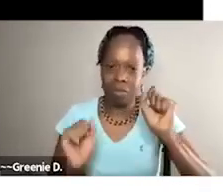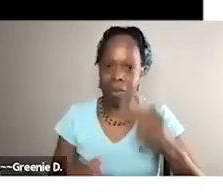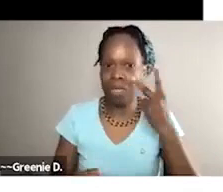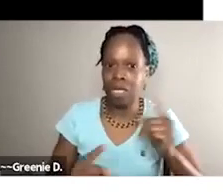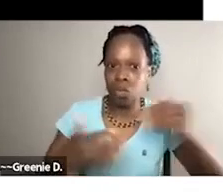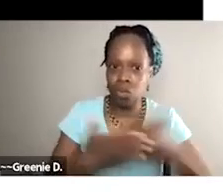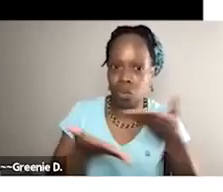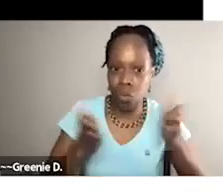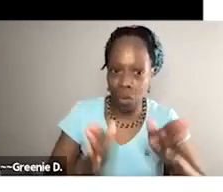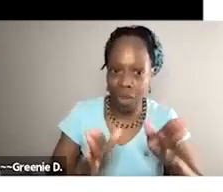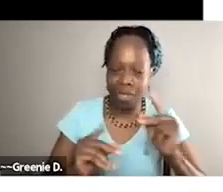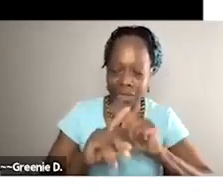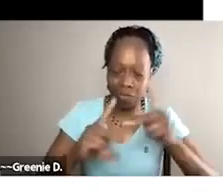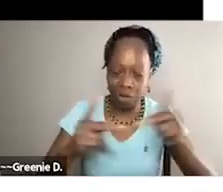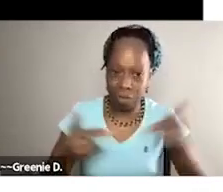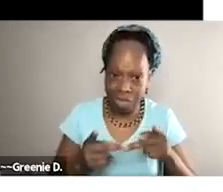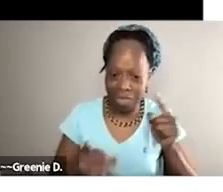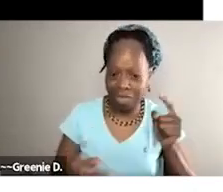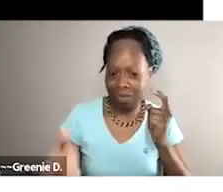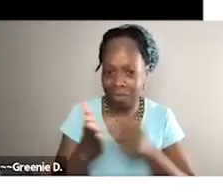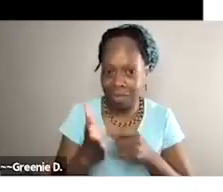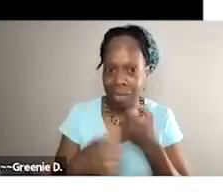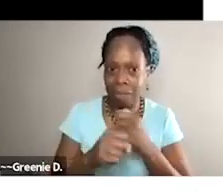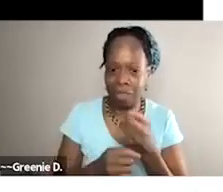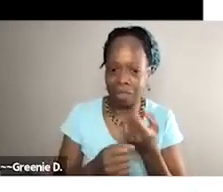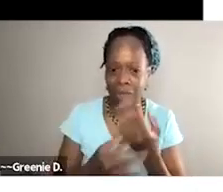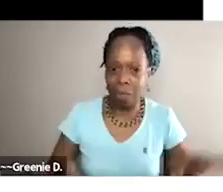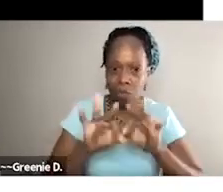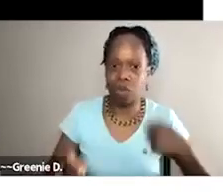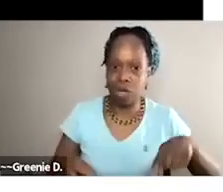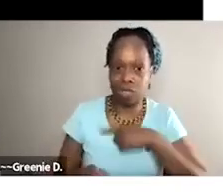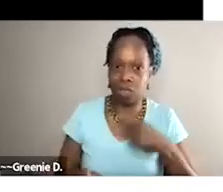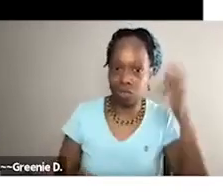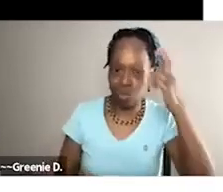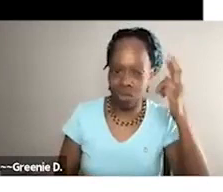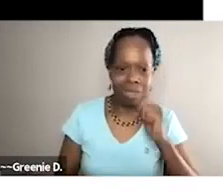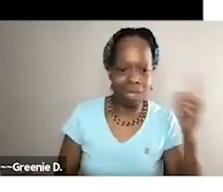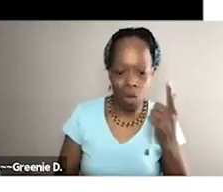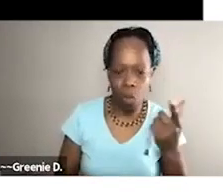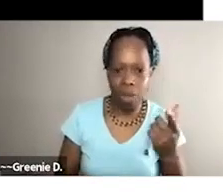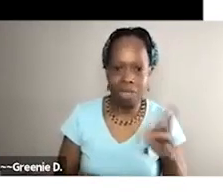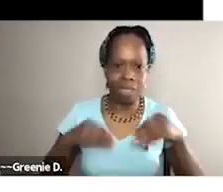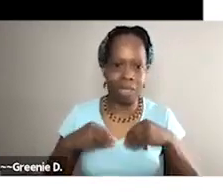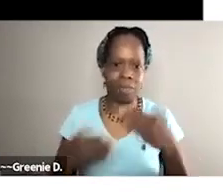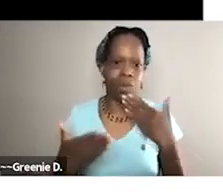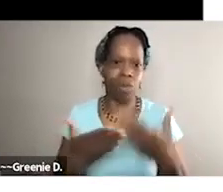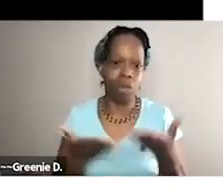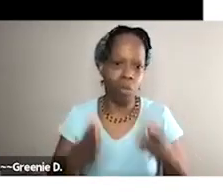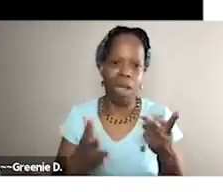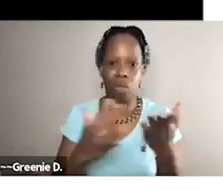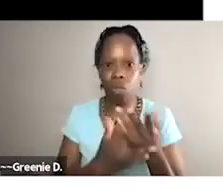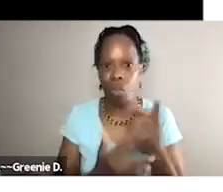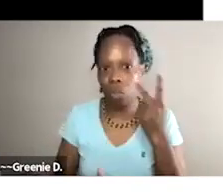recognitions oblige us to acknowledge that dance is not always received in a particular manner through the eyes. Sometimes the movement of an ASL